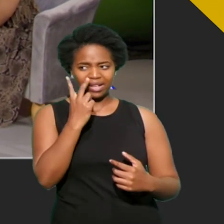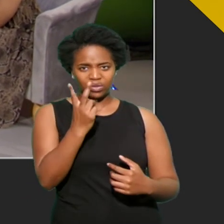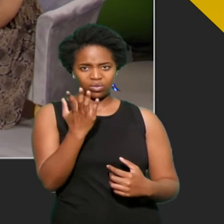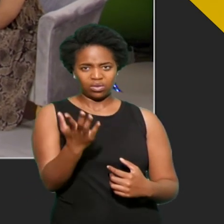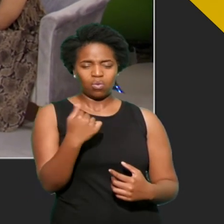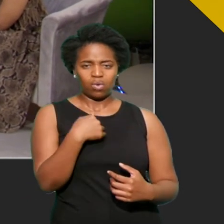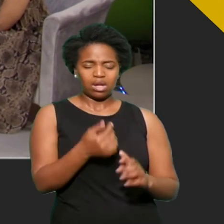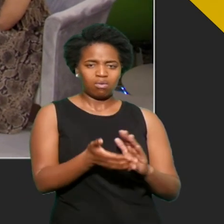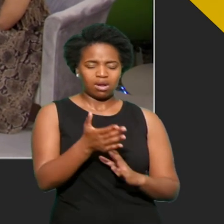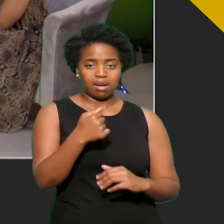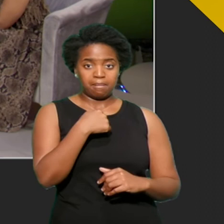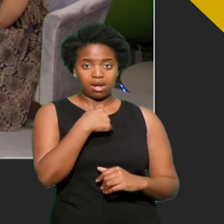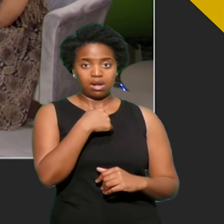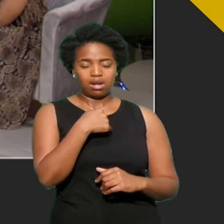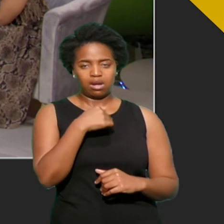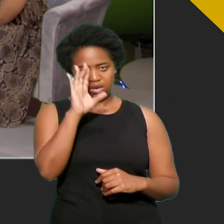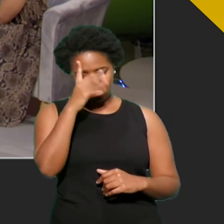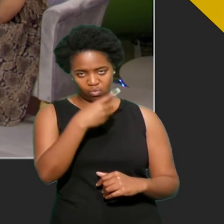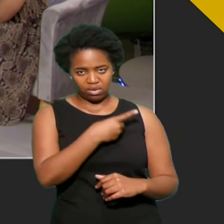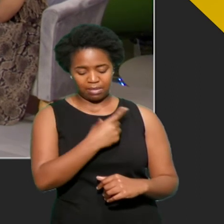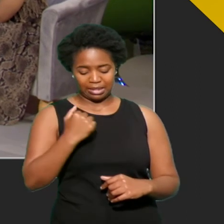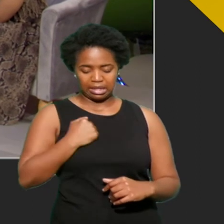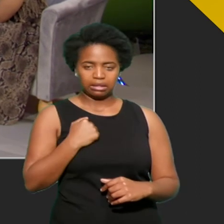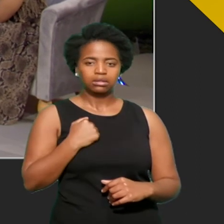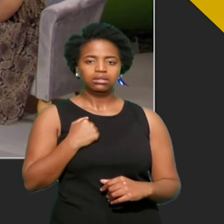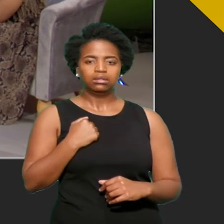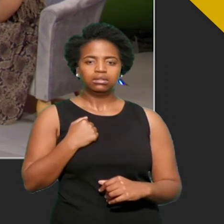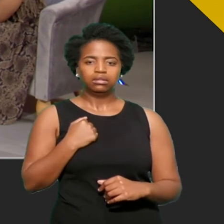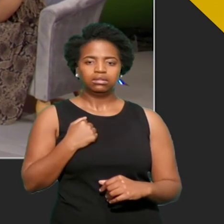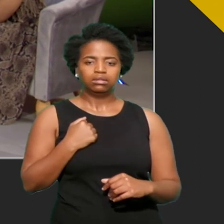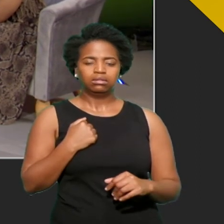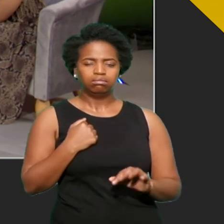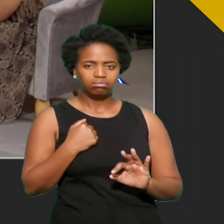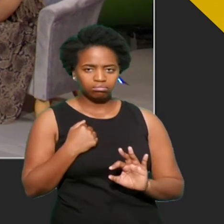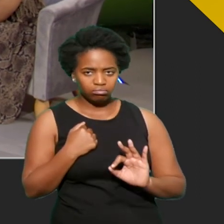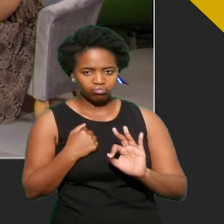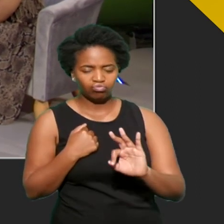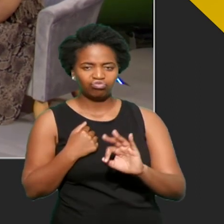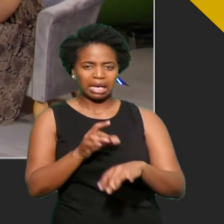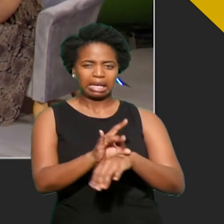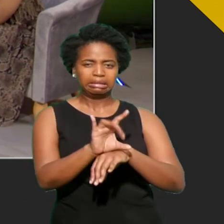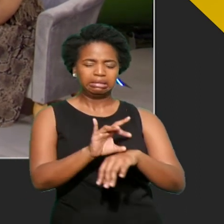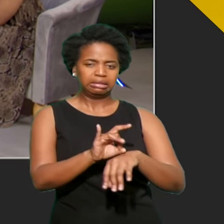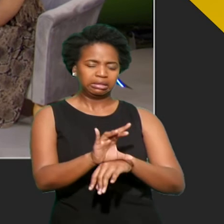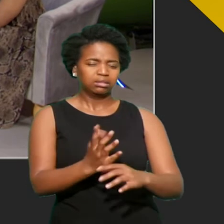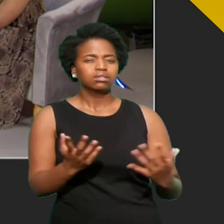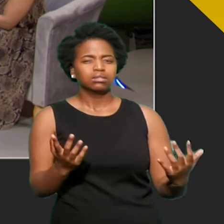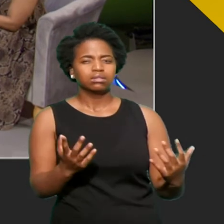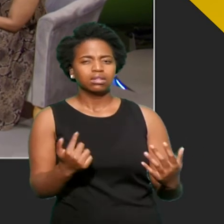for counseling, my girl child and my son, and I've learned that was not the norm